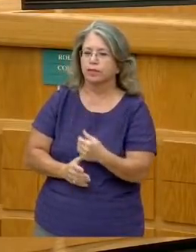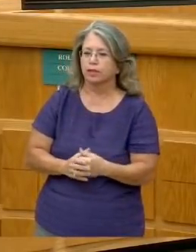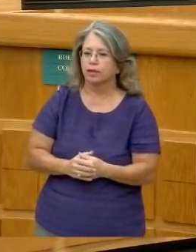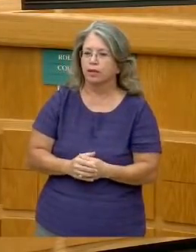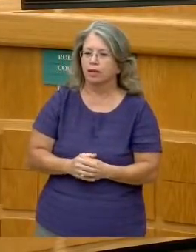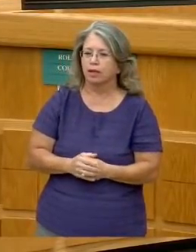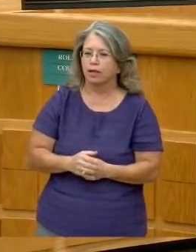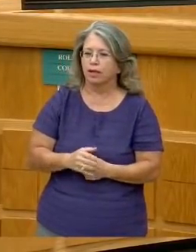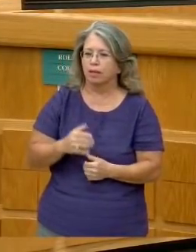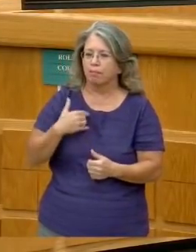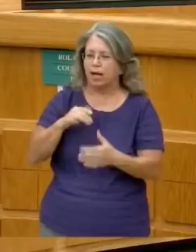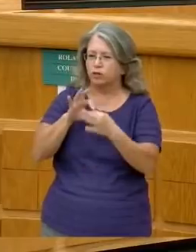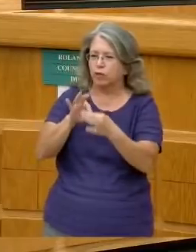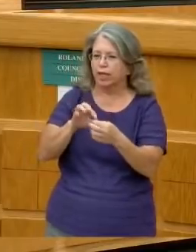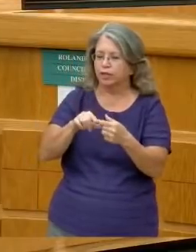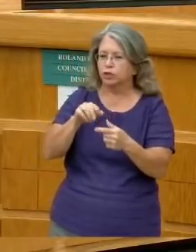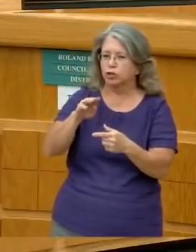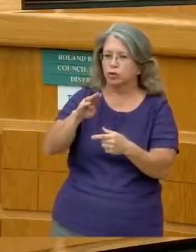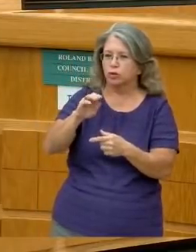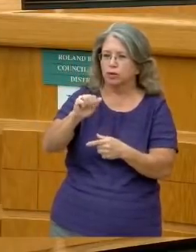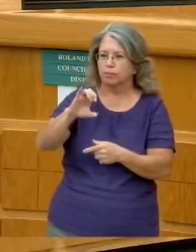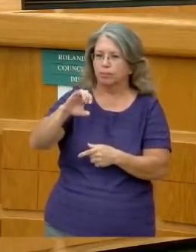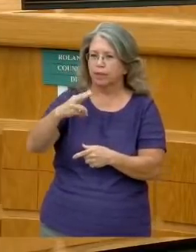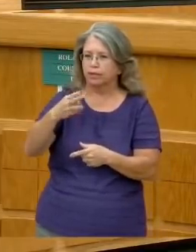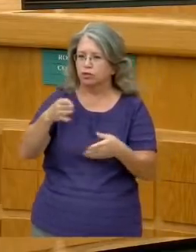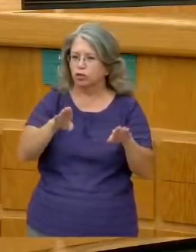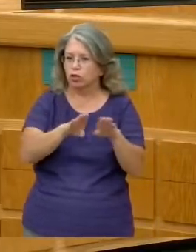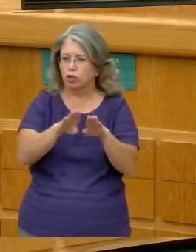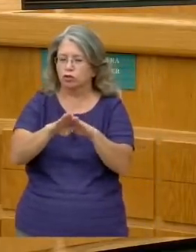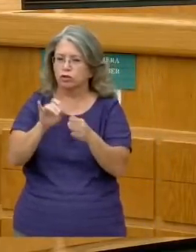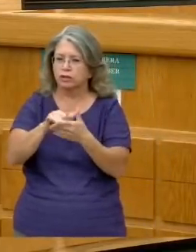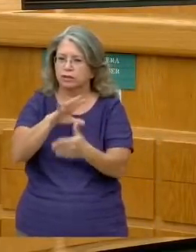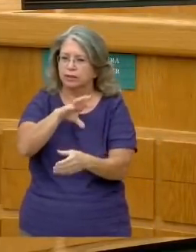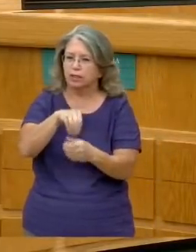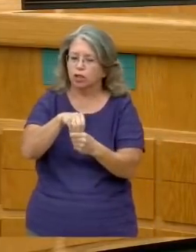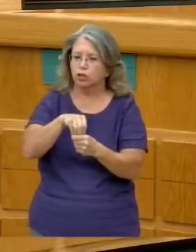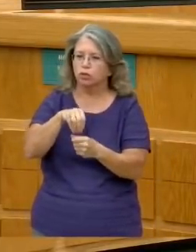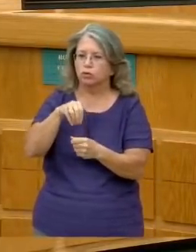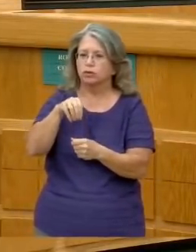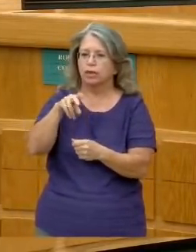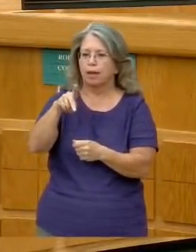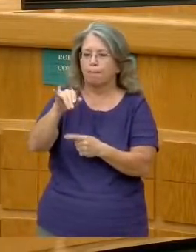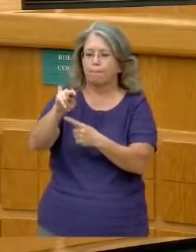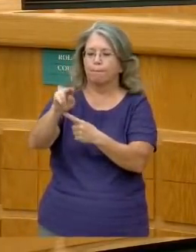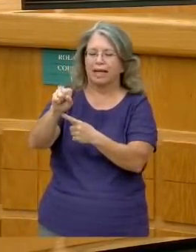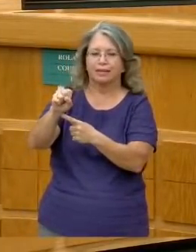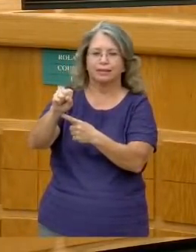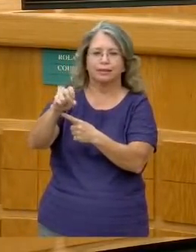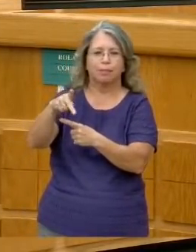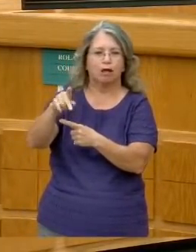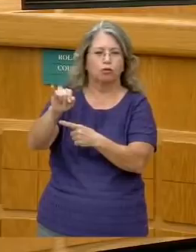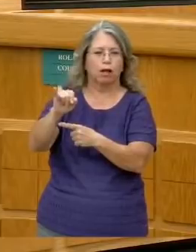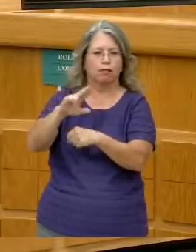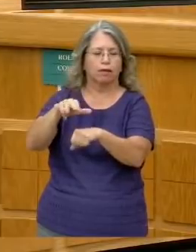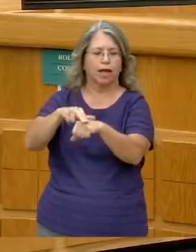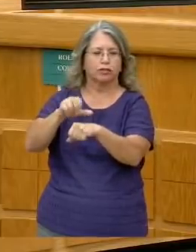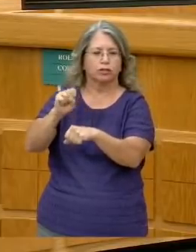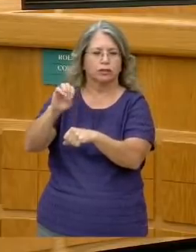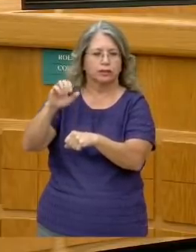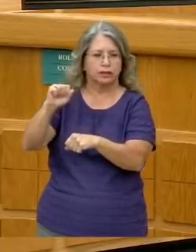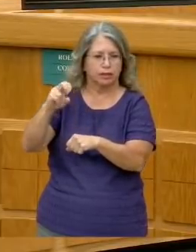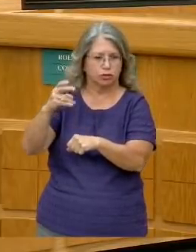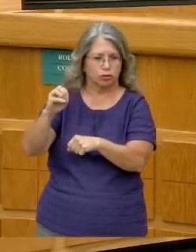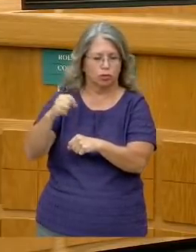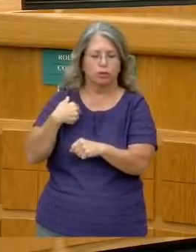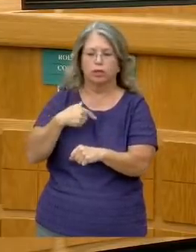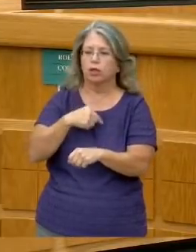Beach closers, does this include pins also? So we're working, as we've done this twice already, Memorial